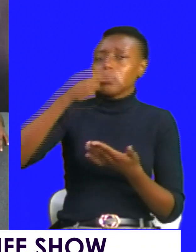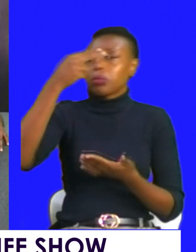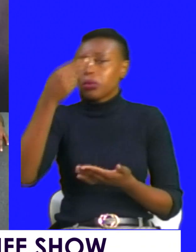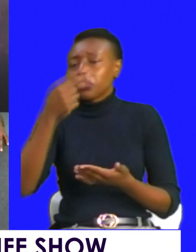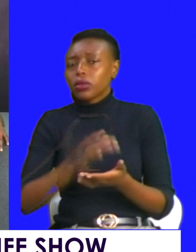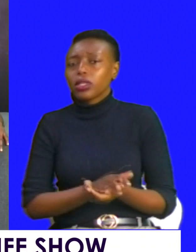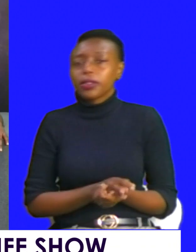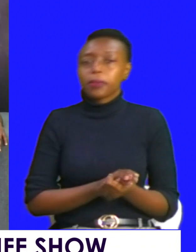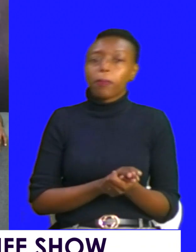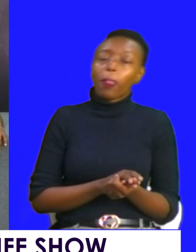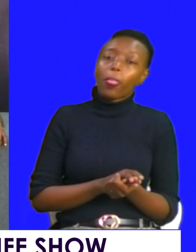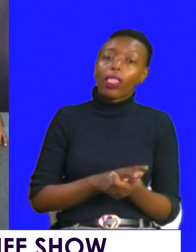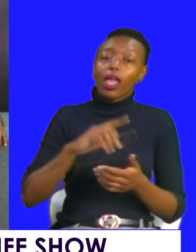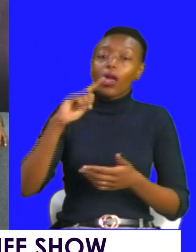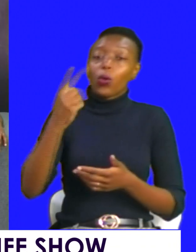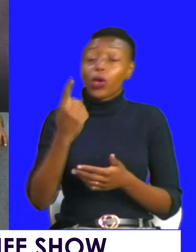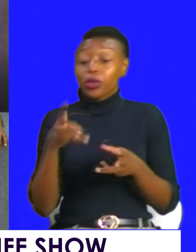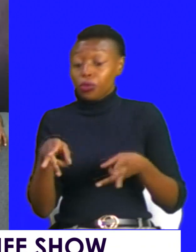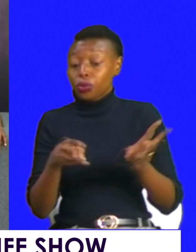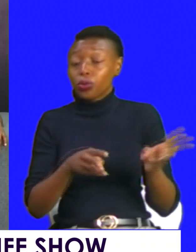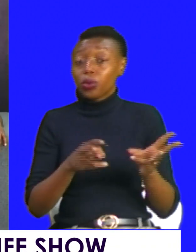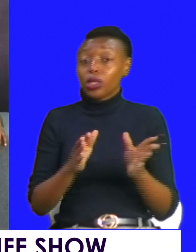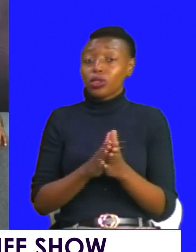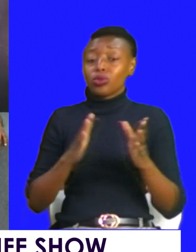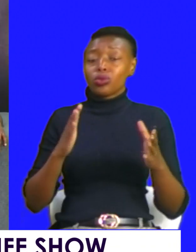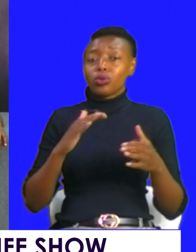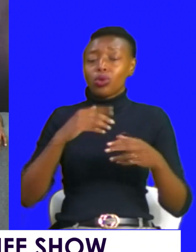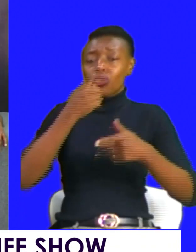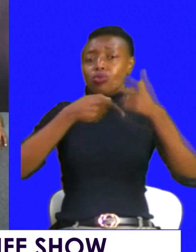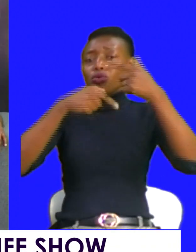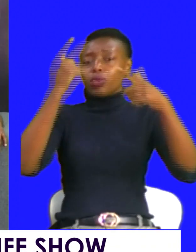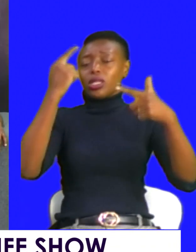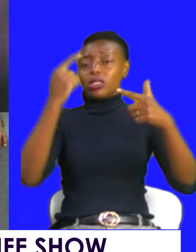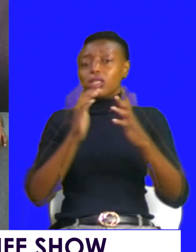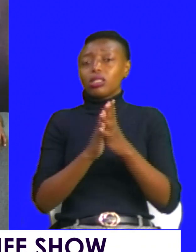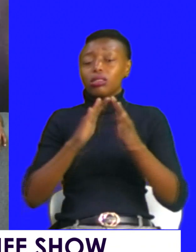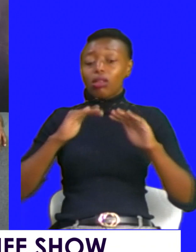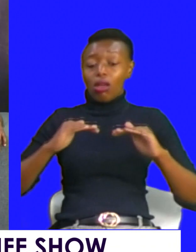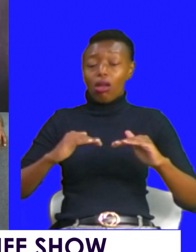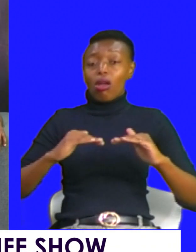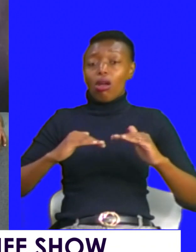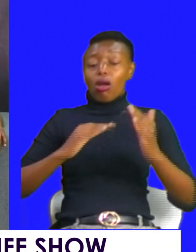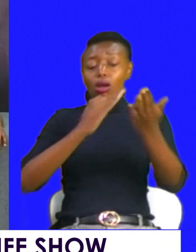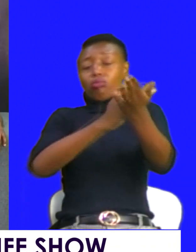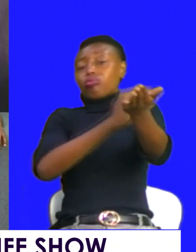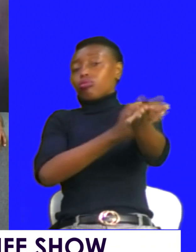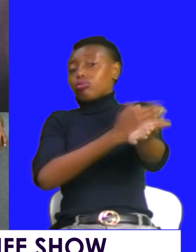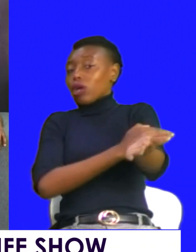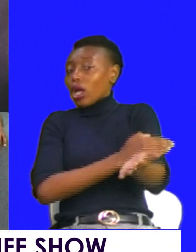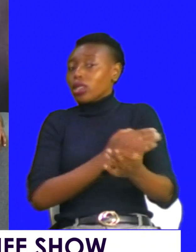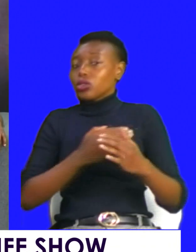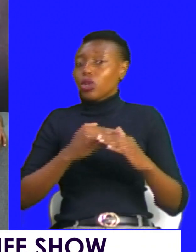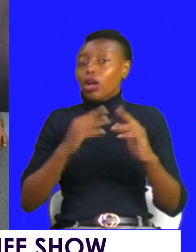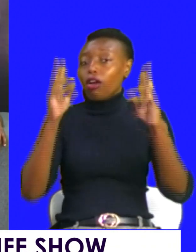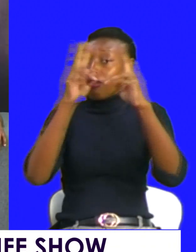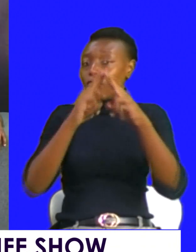Cosmetics. Yes, one way to survive Yes. is by increasing your value. Okay? Right. When you increase your value,